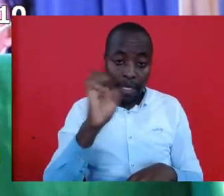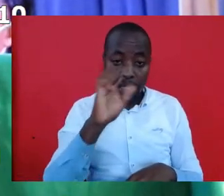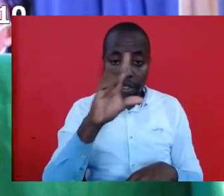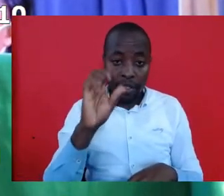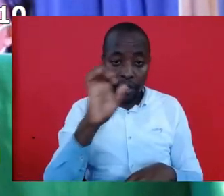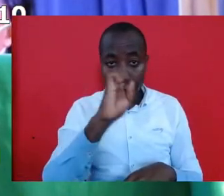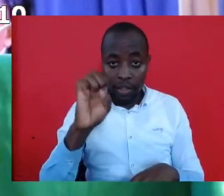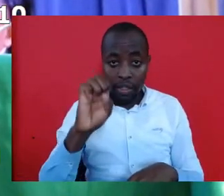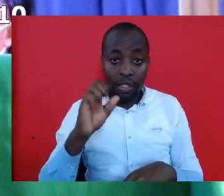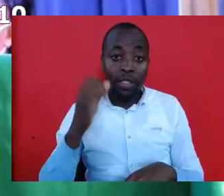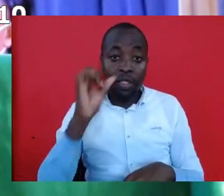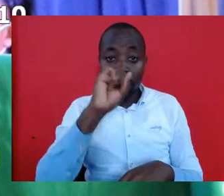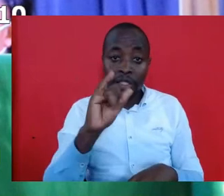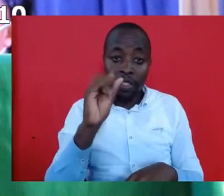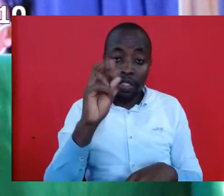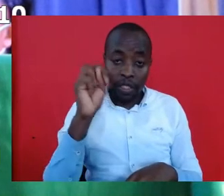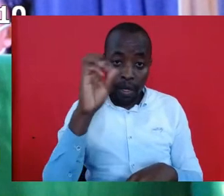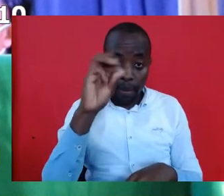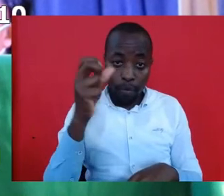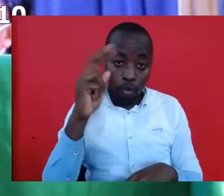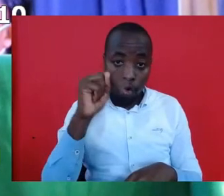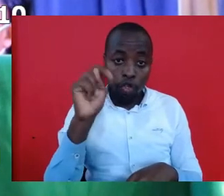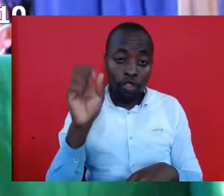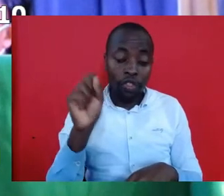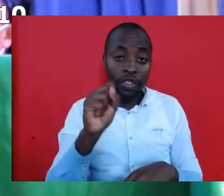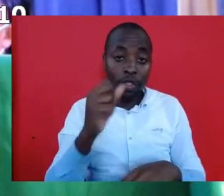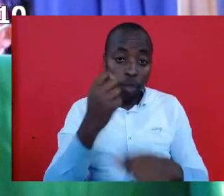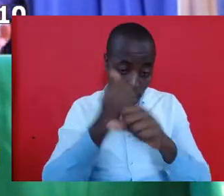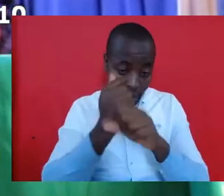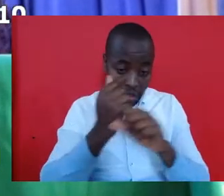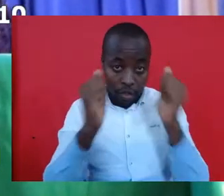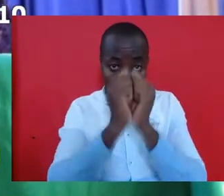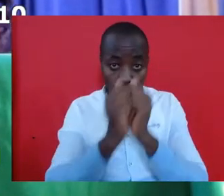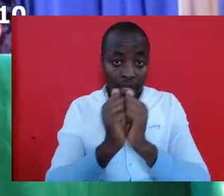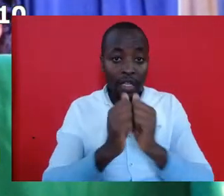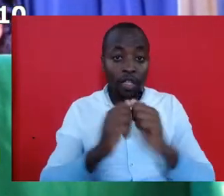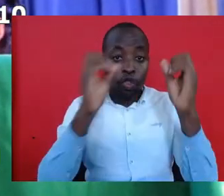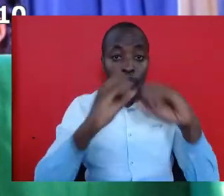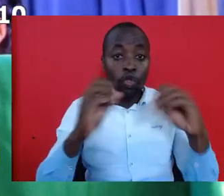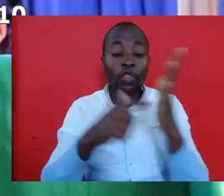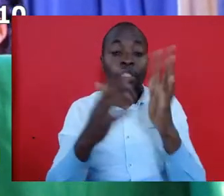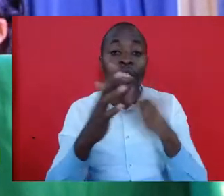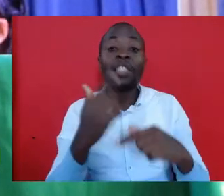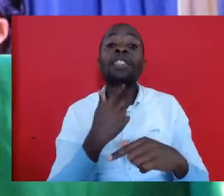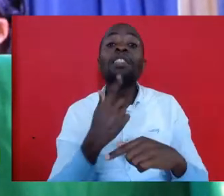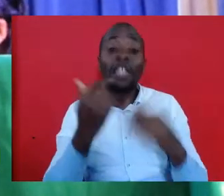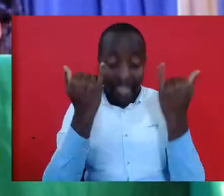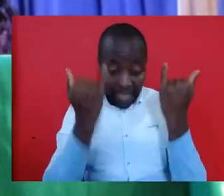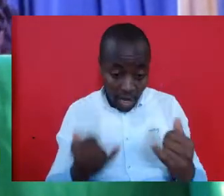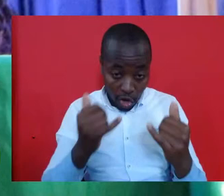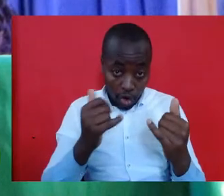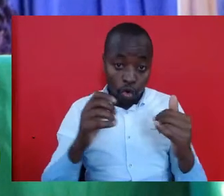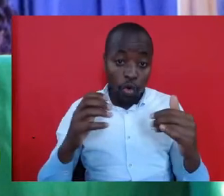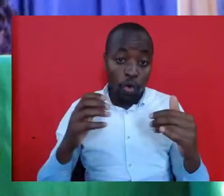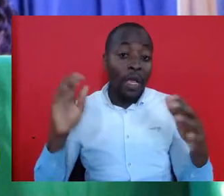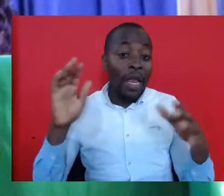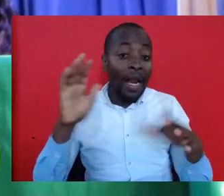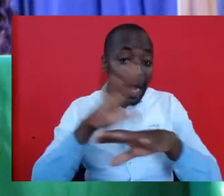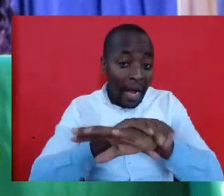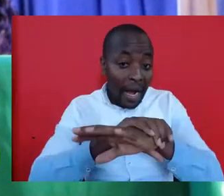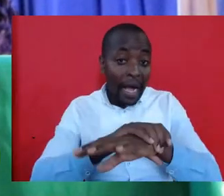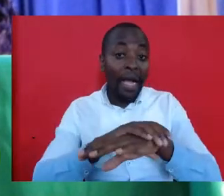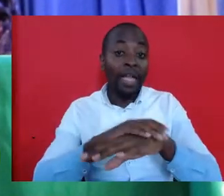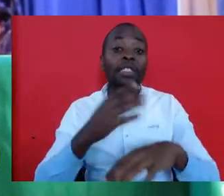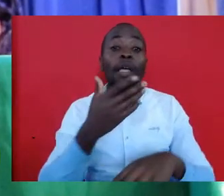Simon, "Don't be afraid. From now on you'll catch men." So they pulled their boats up on